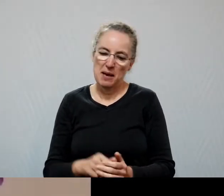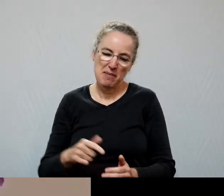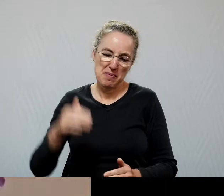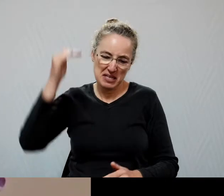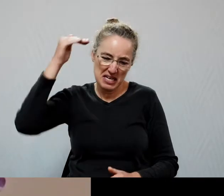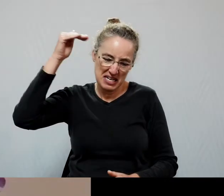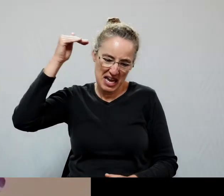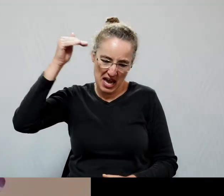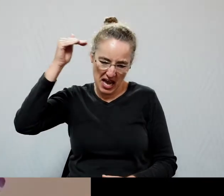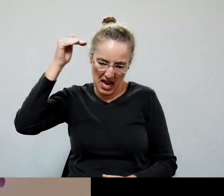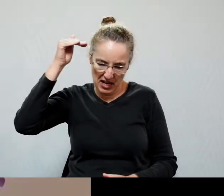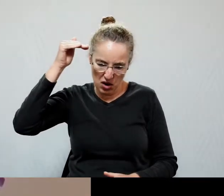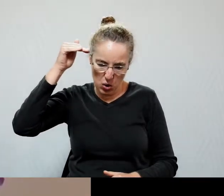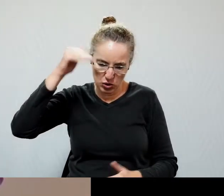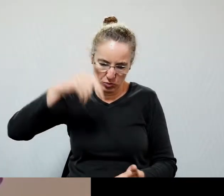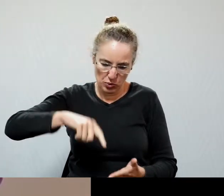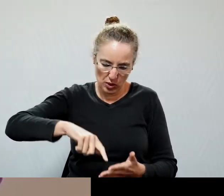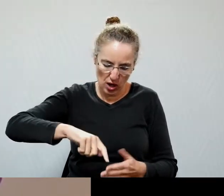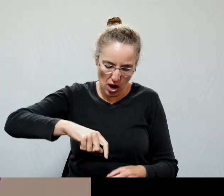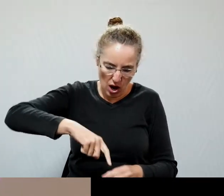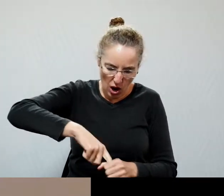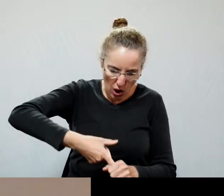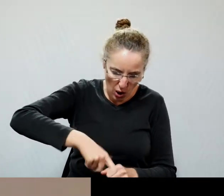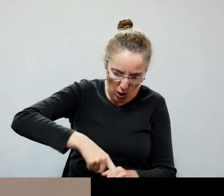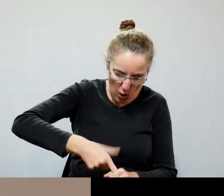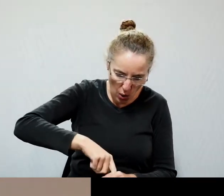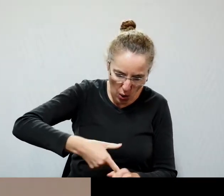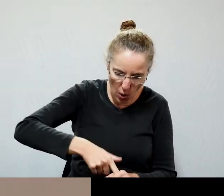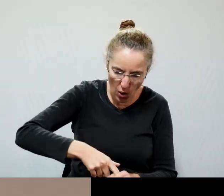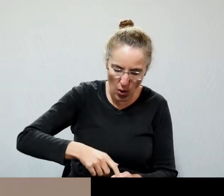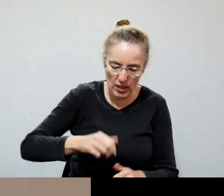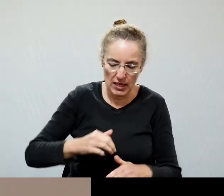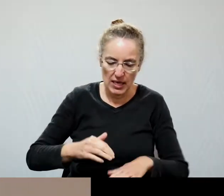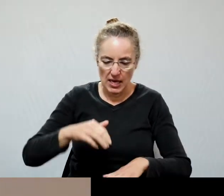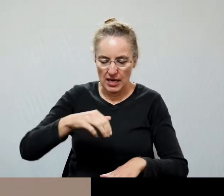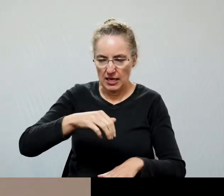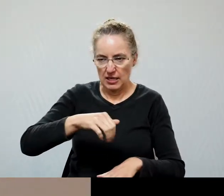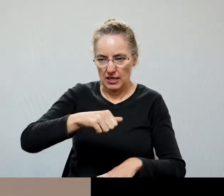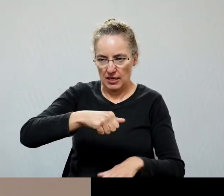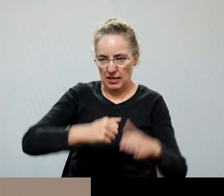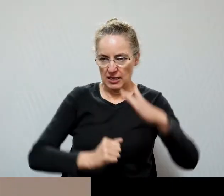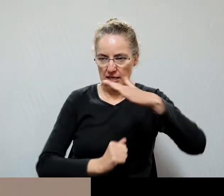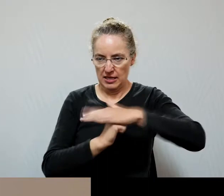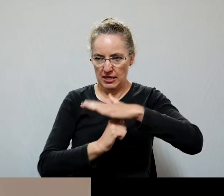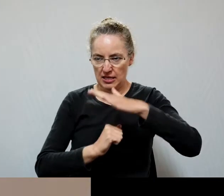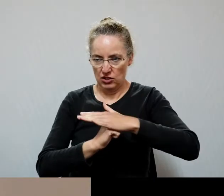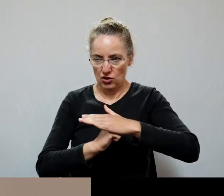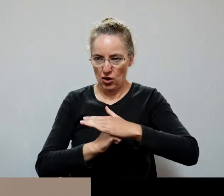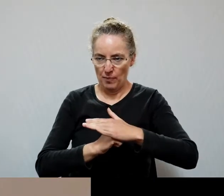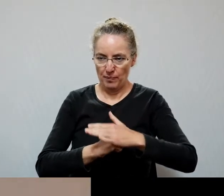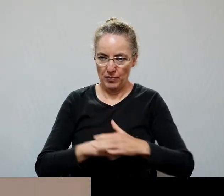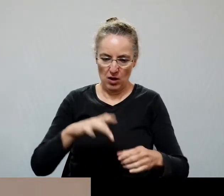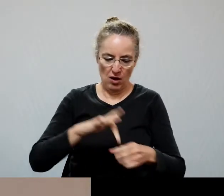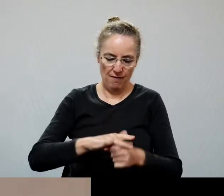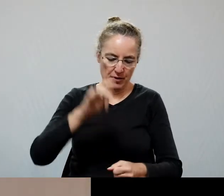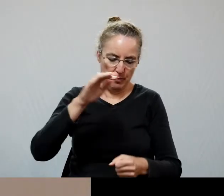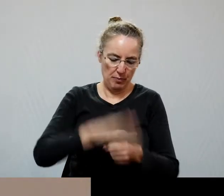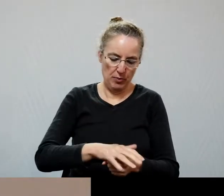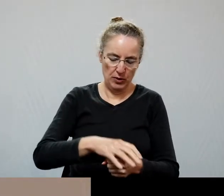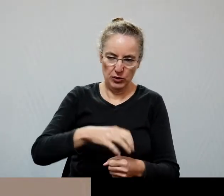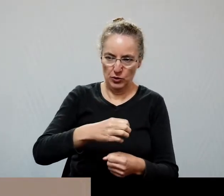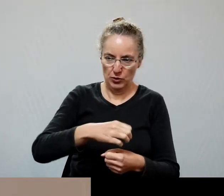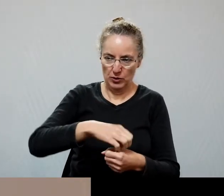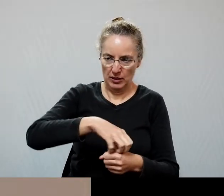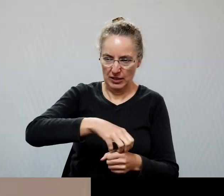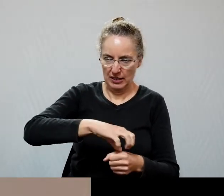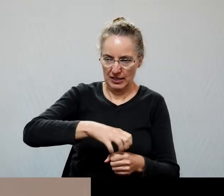bottle lids, thread them onto the string, and tie a knot so they don't fall off. Now we have